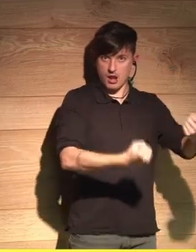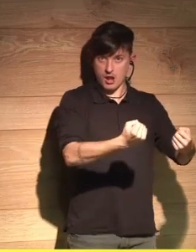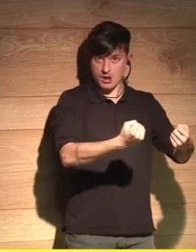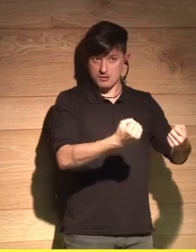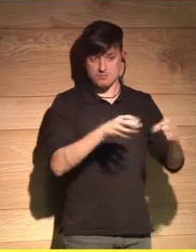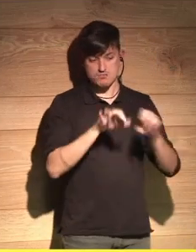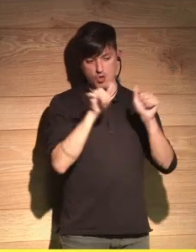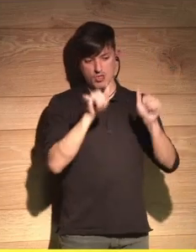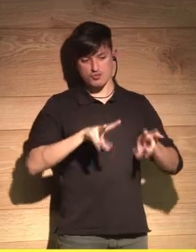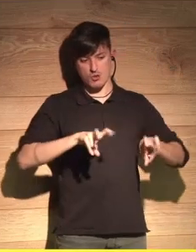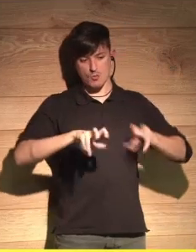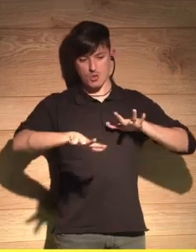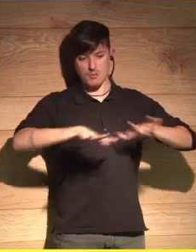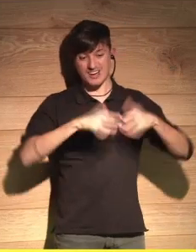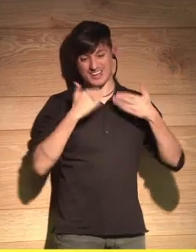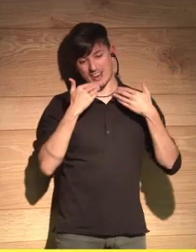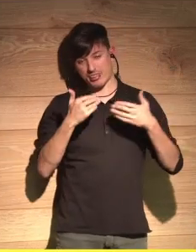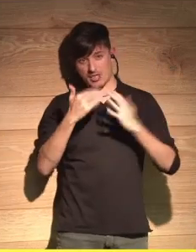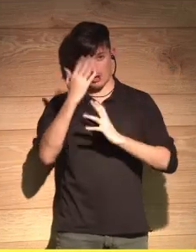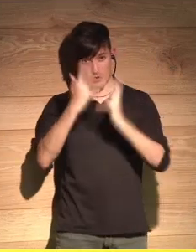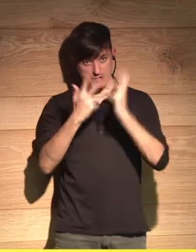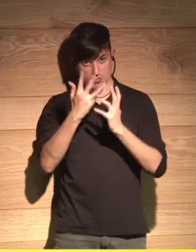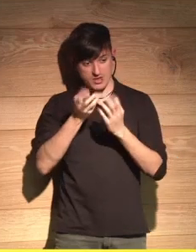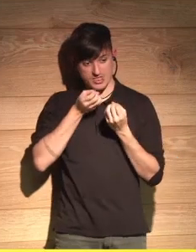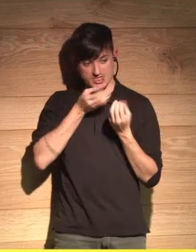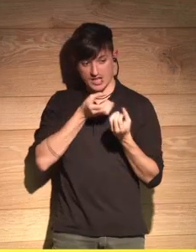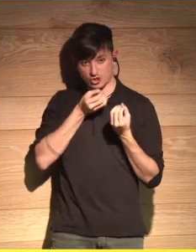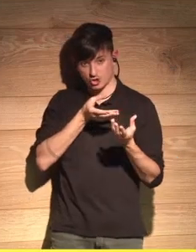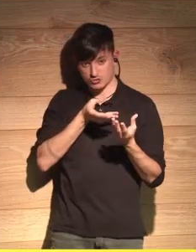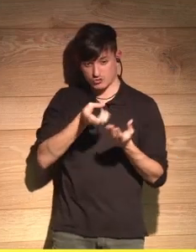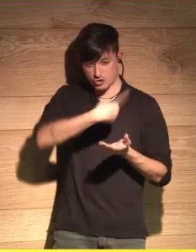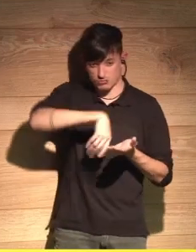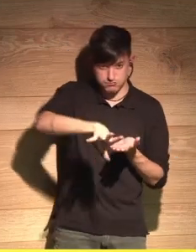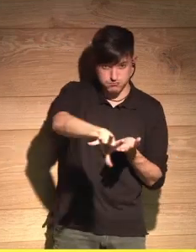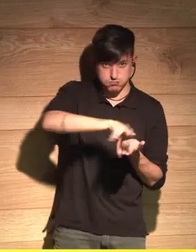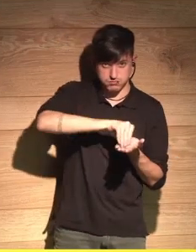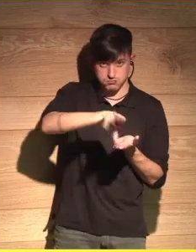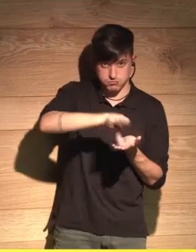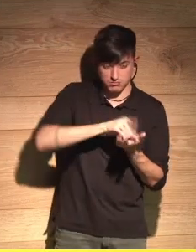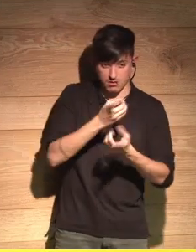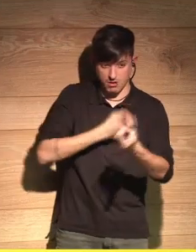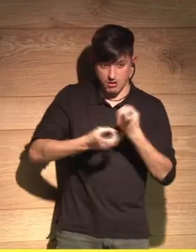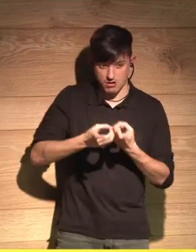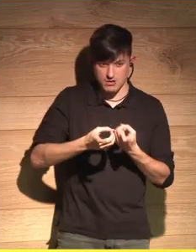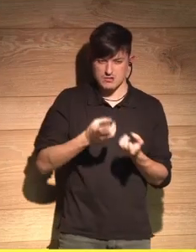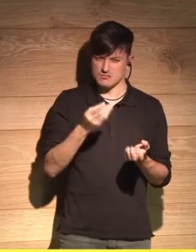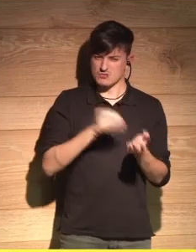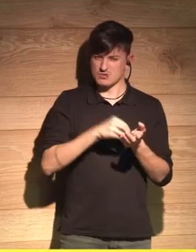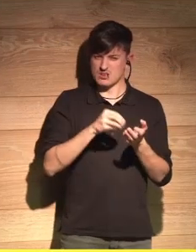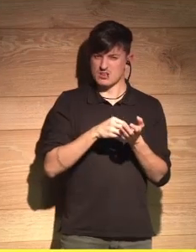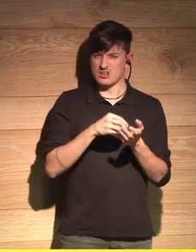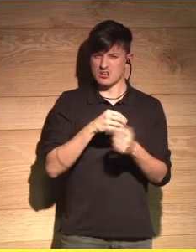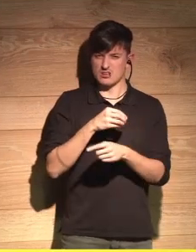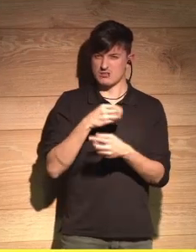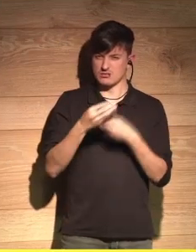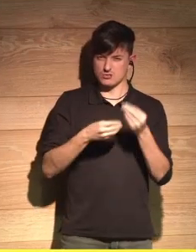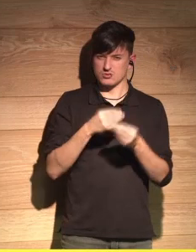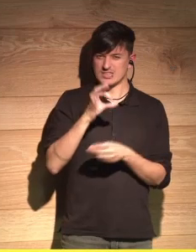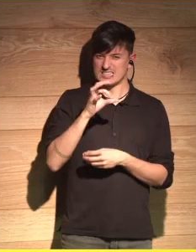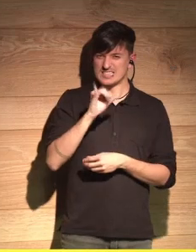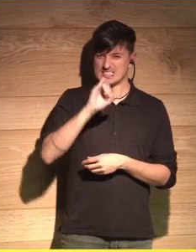used much better than today. And so that's something we're working on a lot in Singapore. We just had a paper that came out to estimate that we could